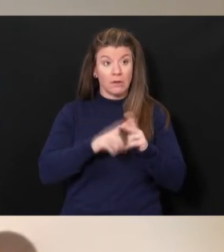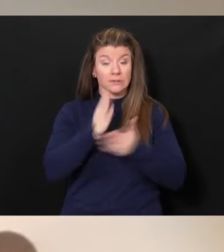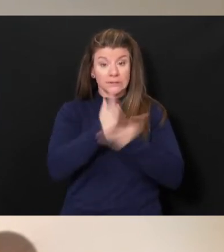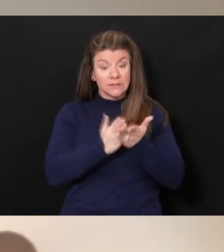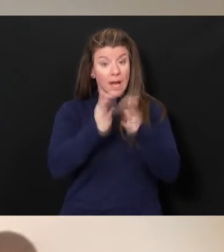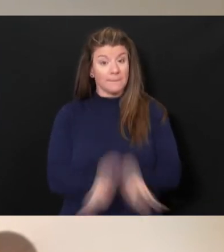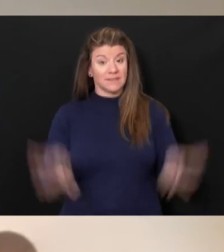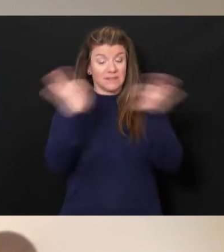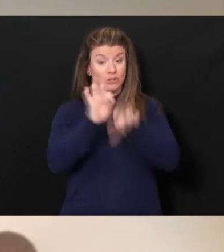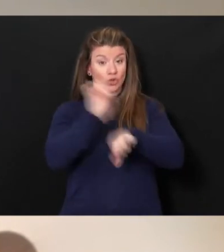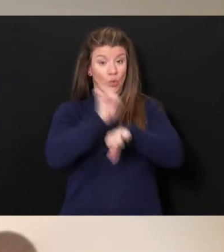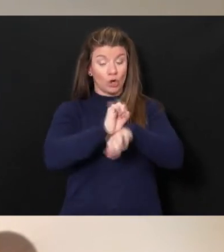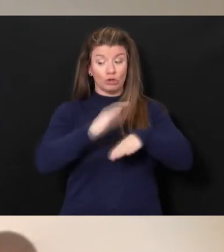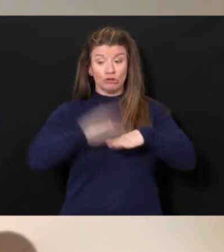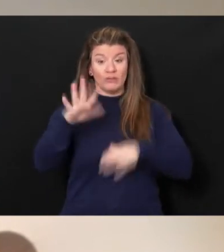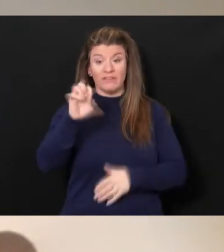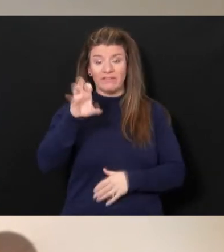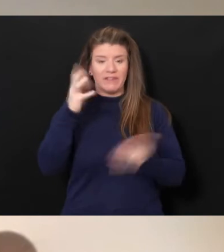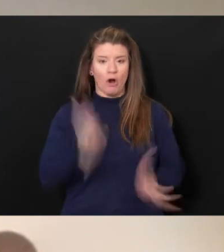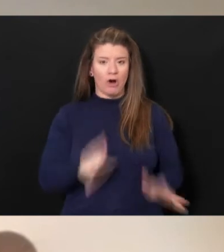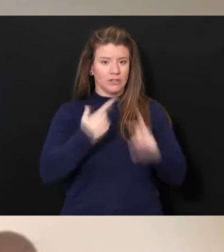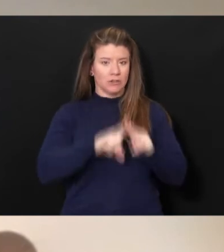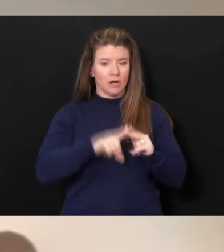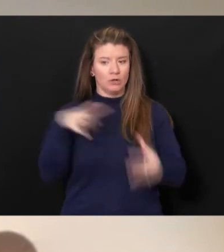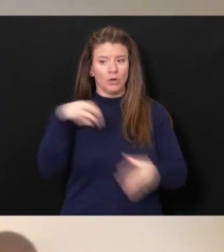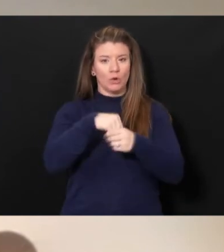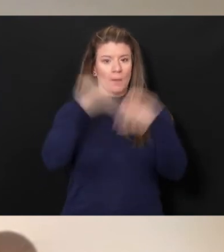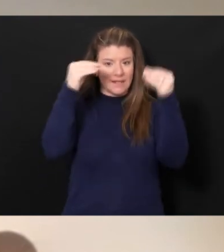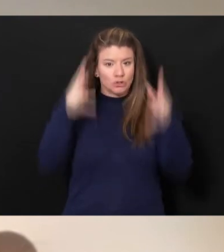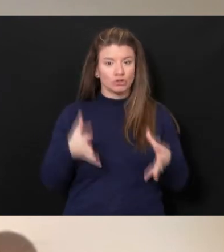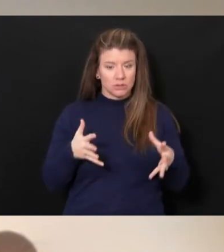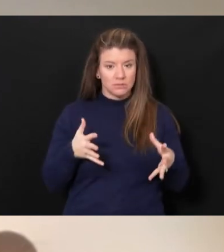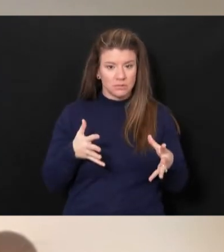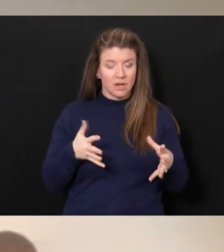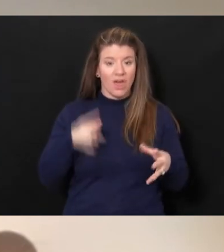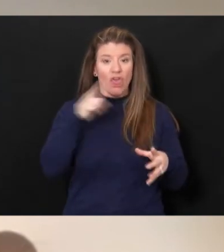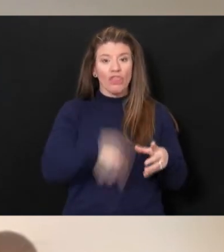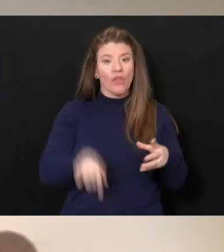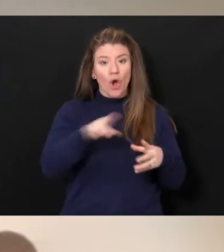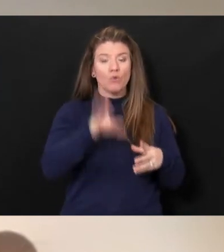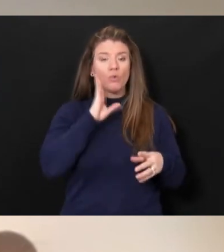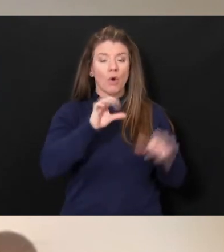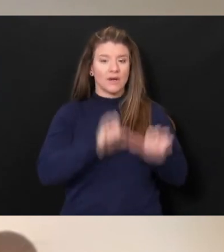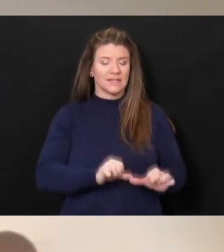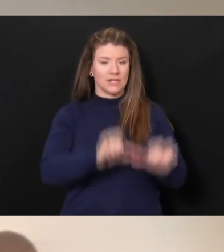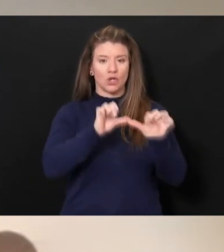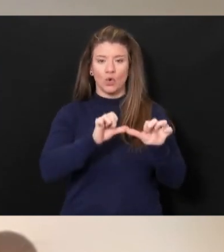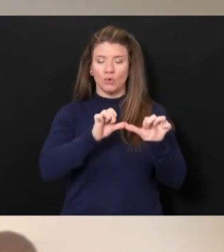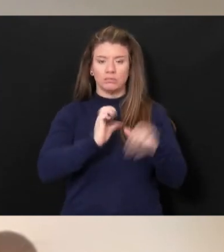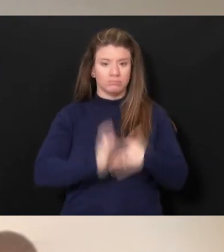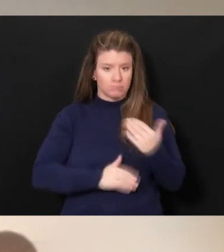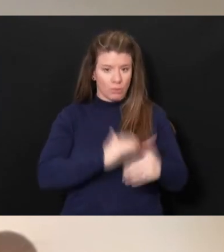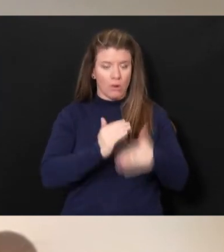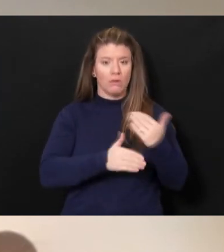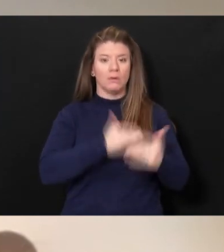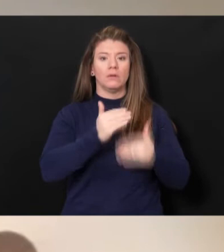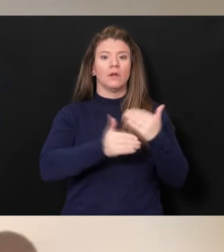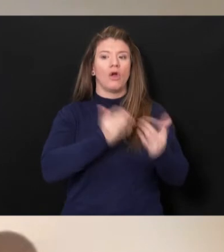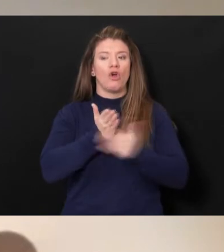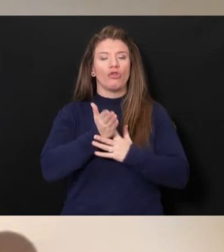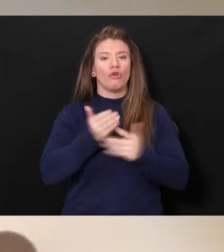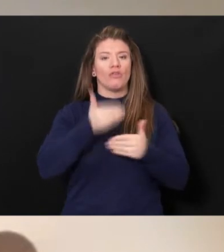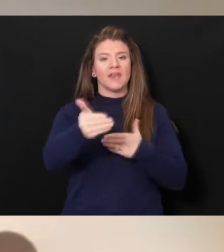workers over 50 have already started, to include our teachers. Those will continue to roll out over the